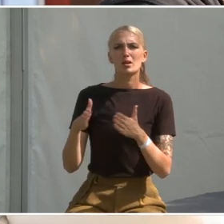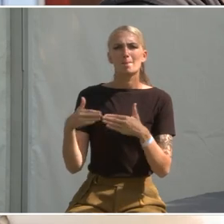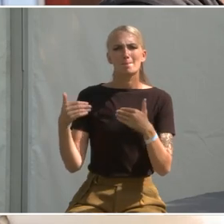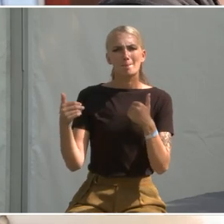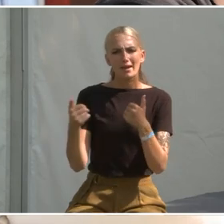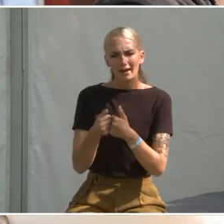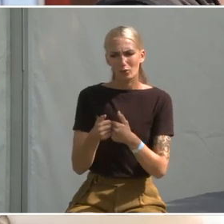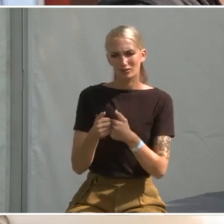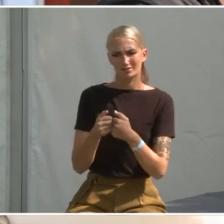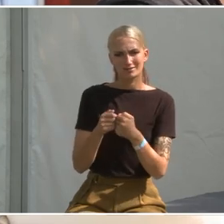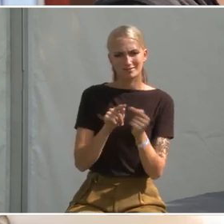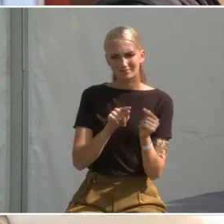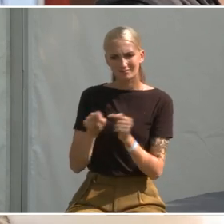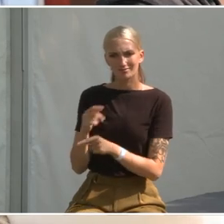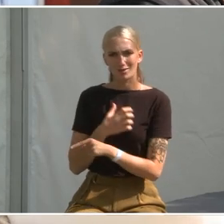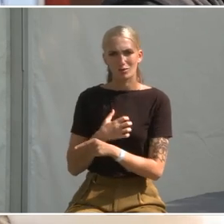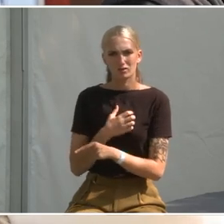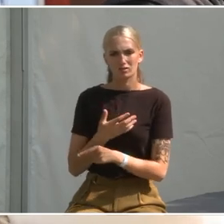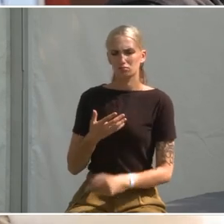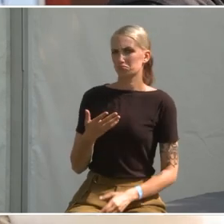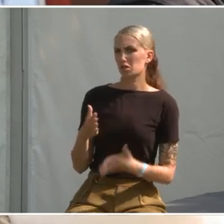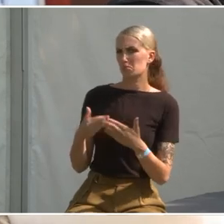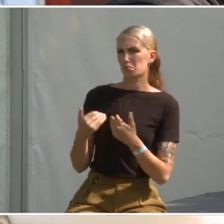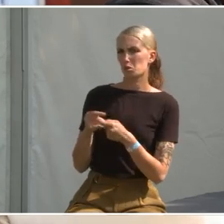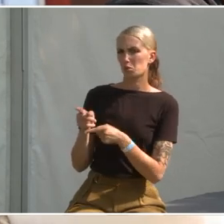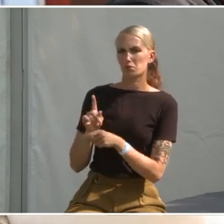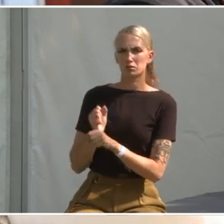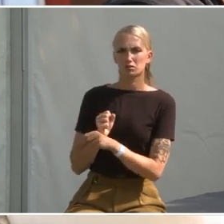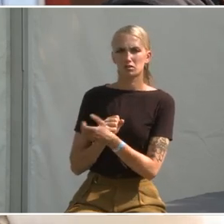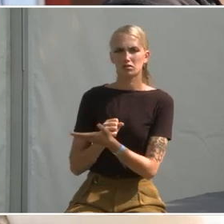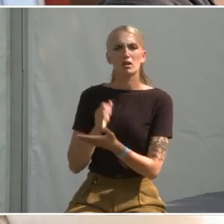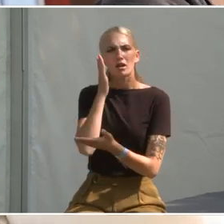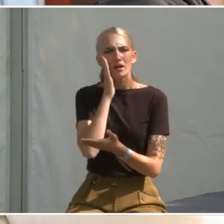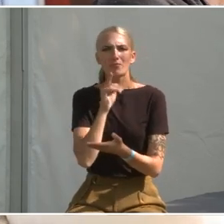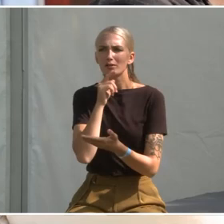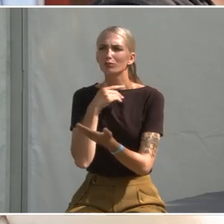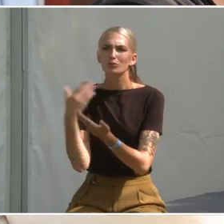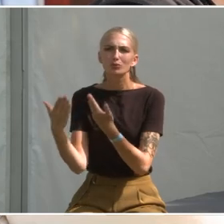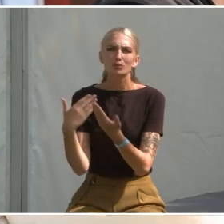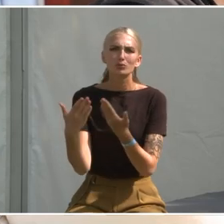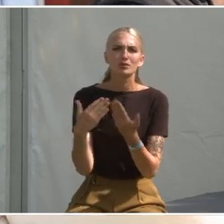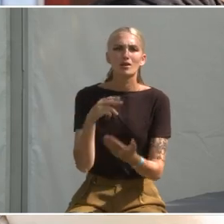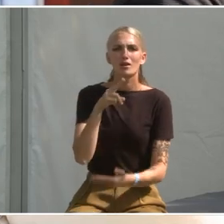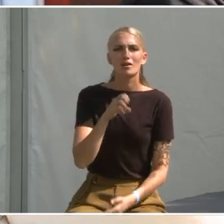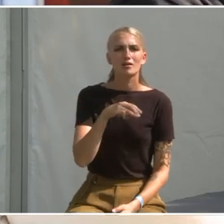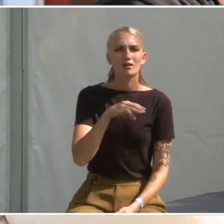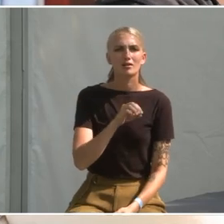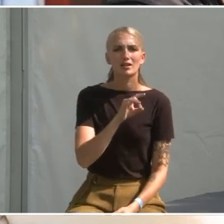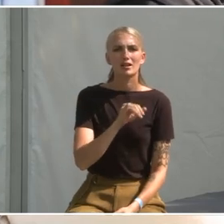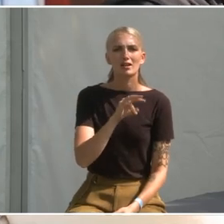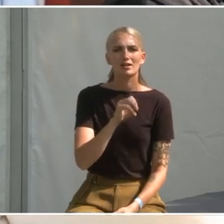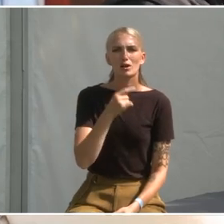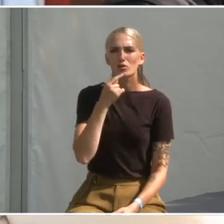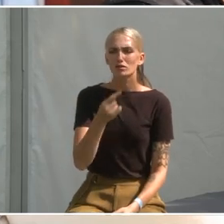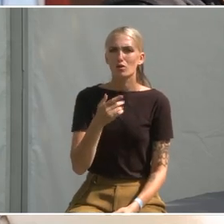actually. So raising awareness. What should we do with the families? What's talk to parents. As Katariina said, I would be very happy if